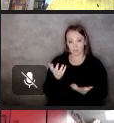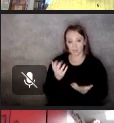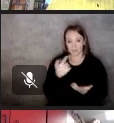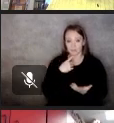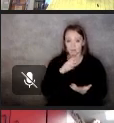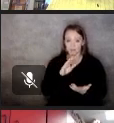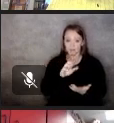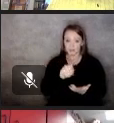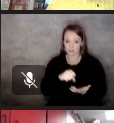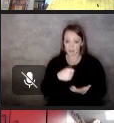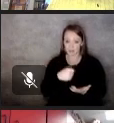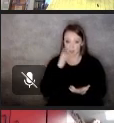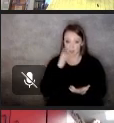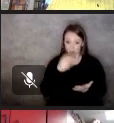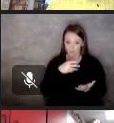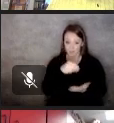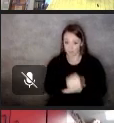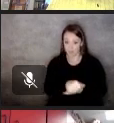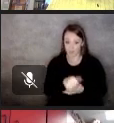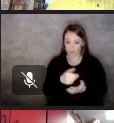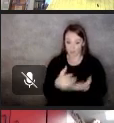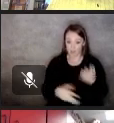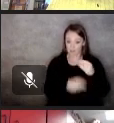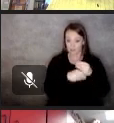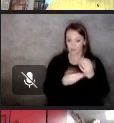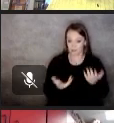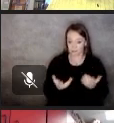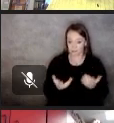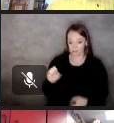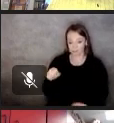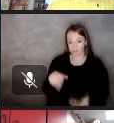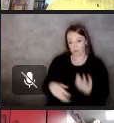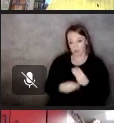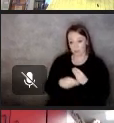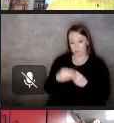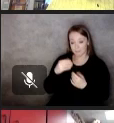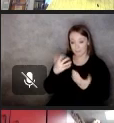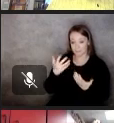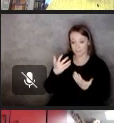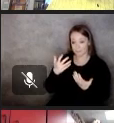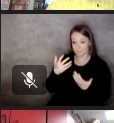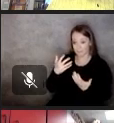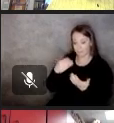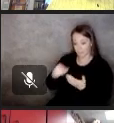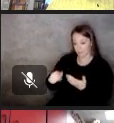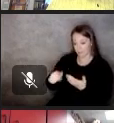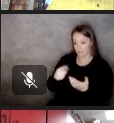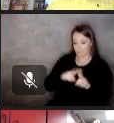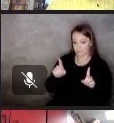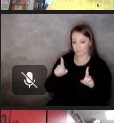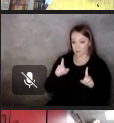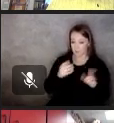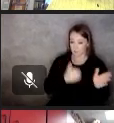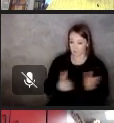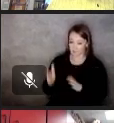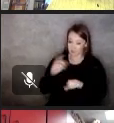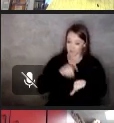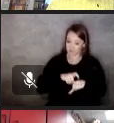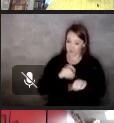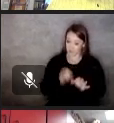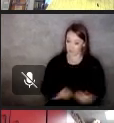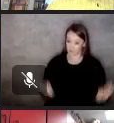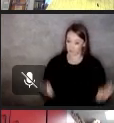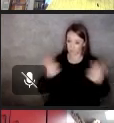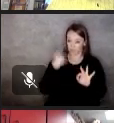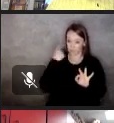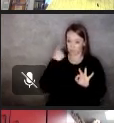you for it. Oh, yeah, we're getting paid for it, yeah. You know, our planning time is so crucial. I know it's very important to have that